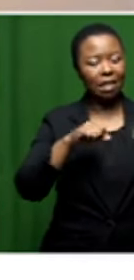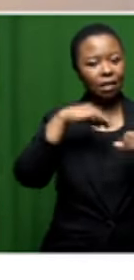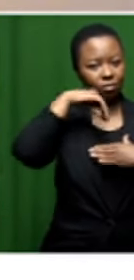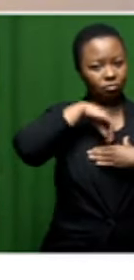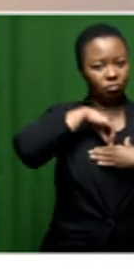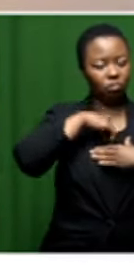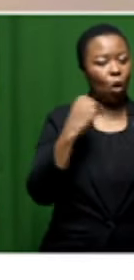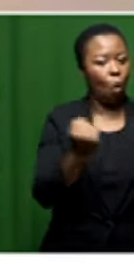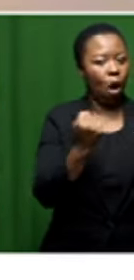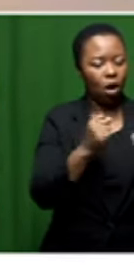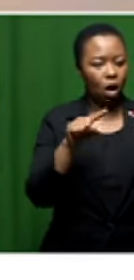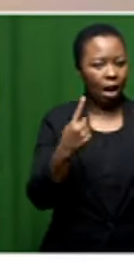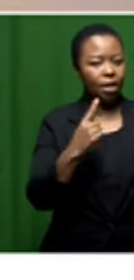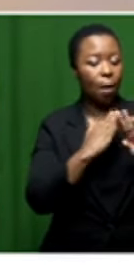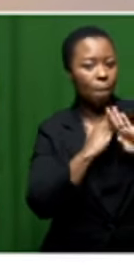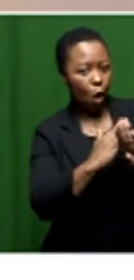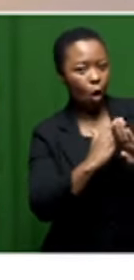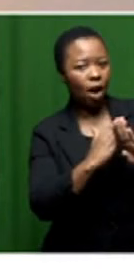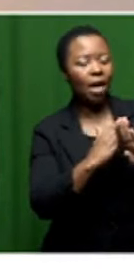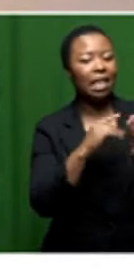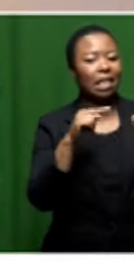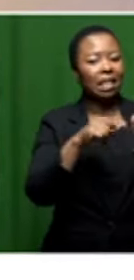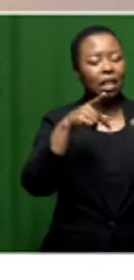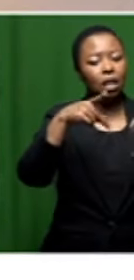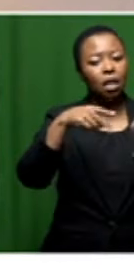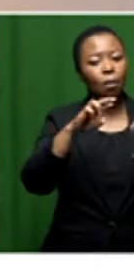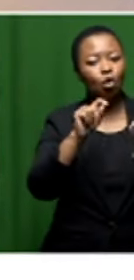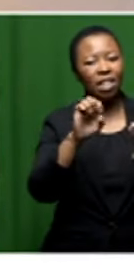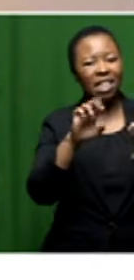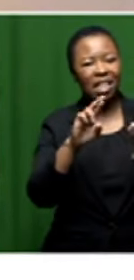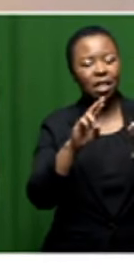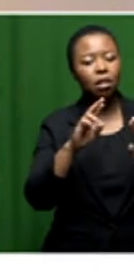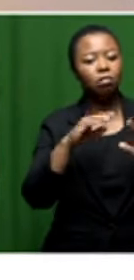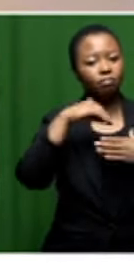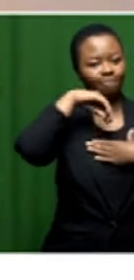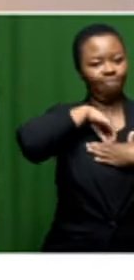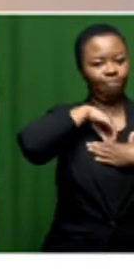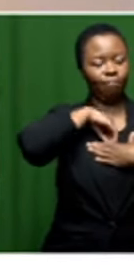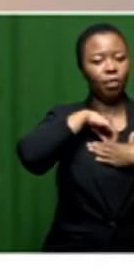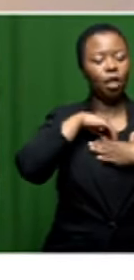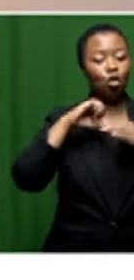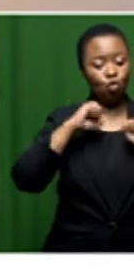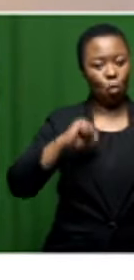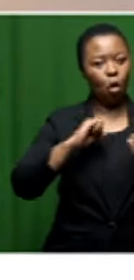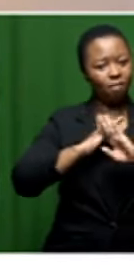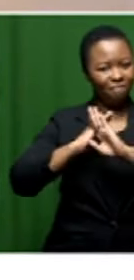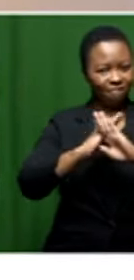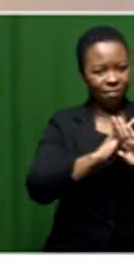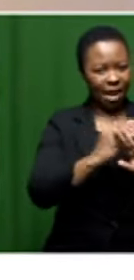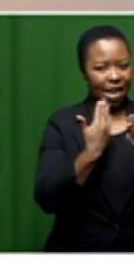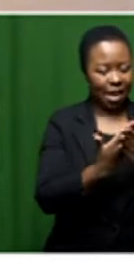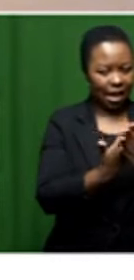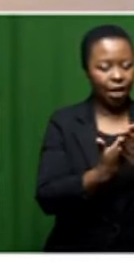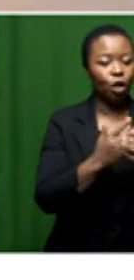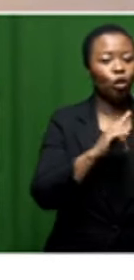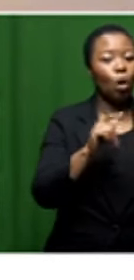It blocks the receptor from switching off the protein hormone that drives the immune response. And when that